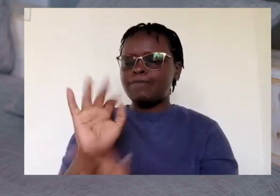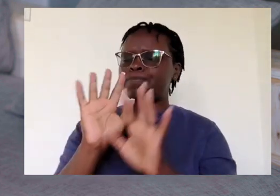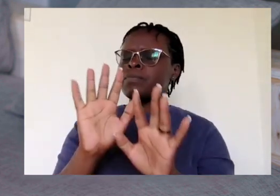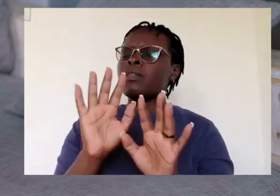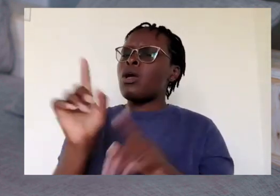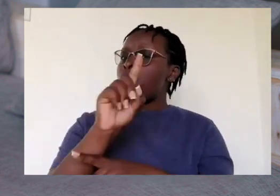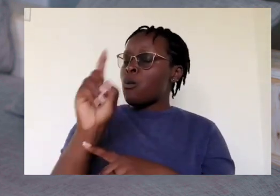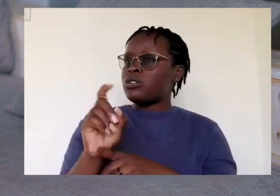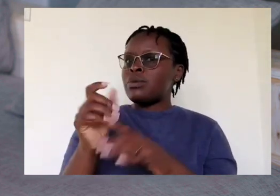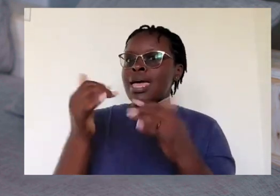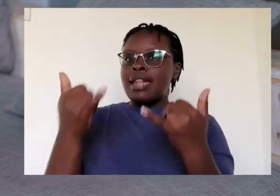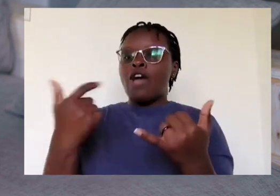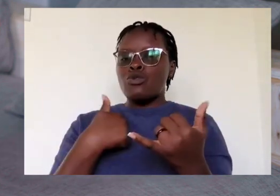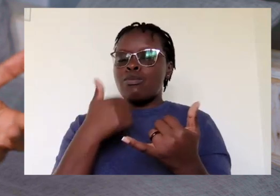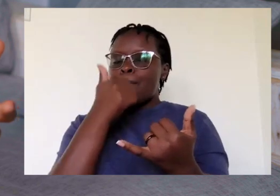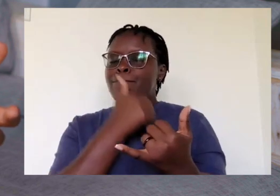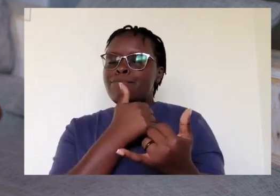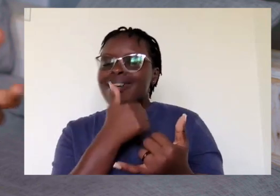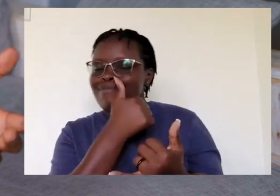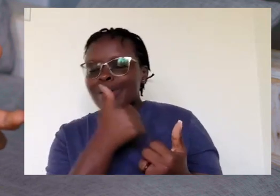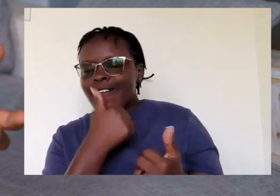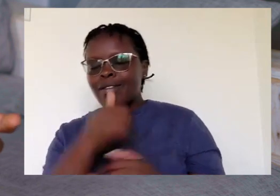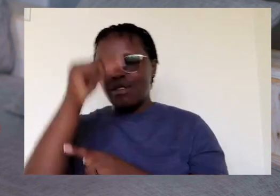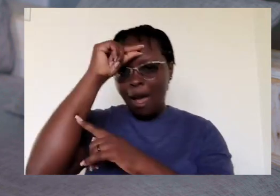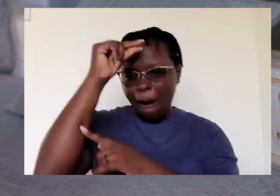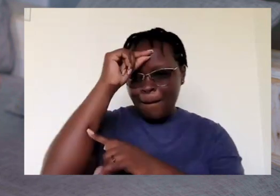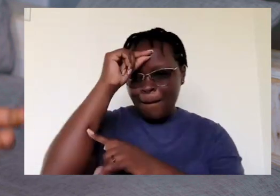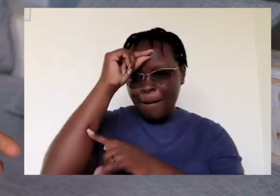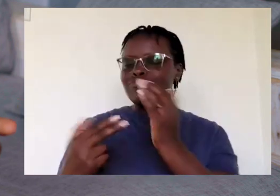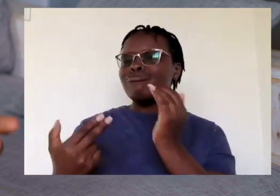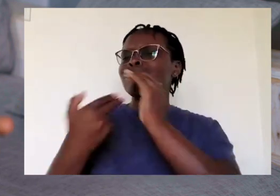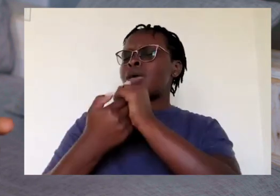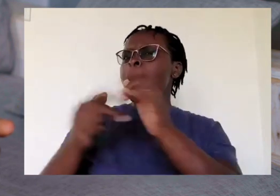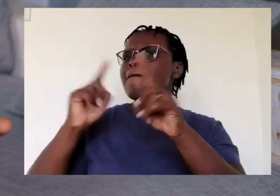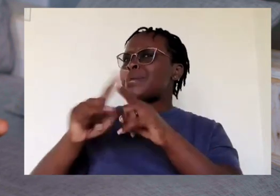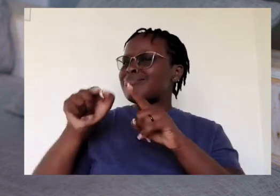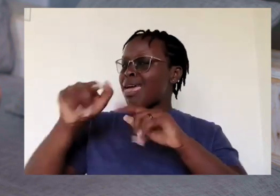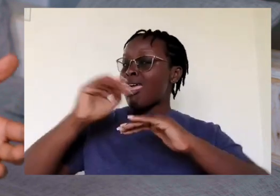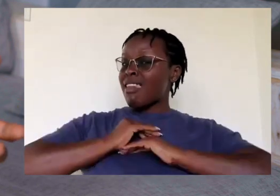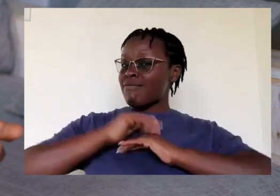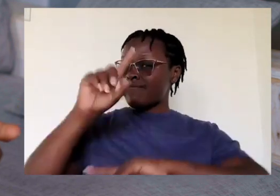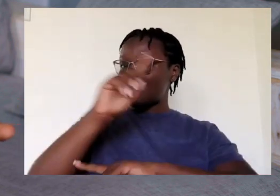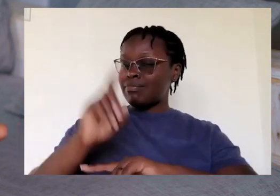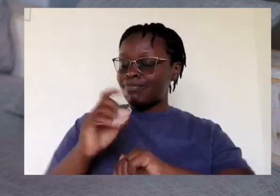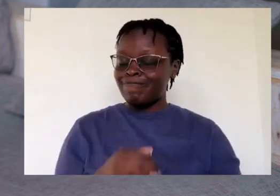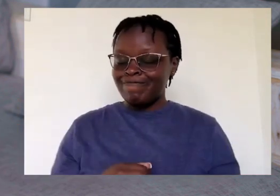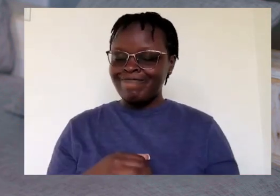and partnerships look like for you in Kenya? I mean, you've talked about some strides and obviously there's some good work being done, but is that